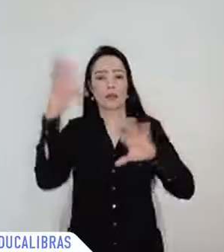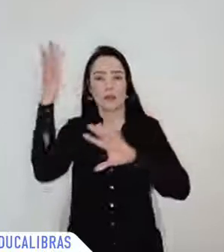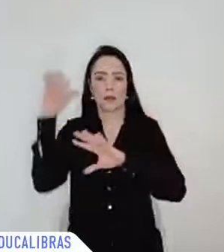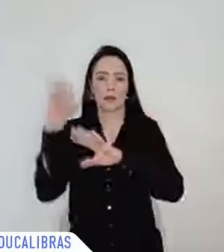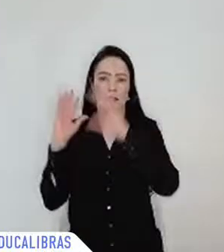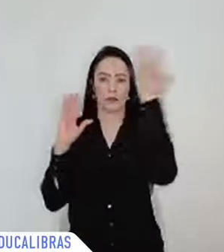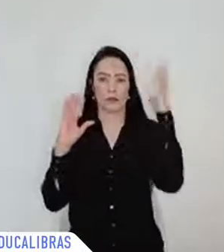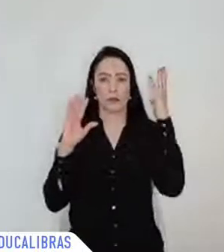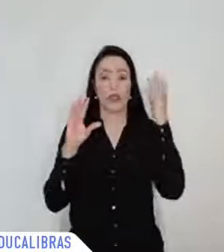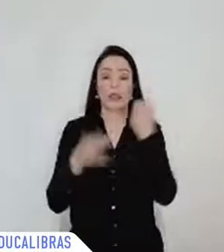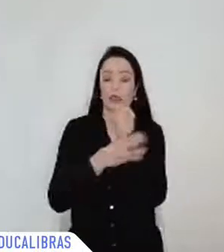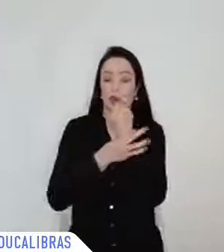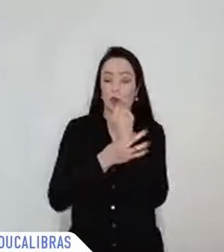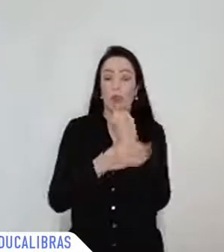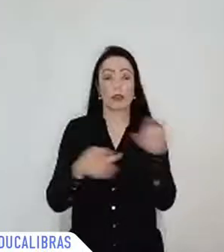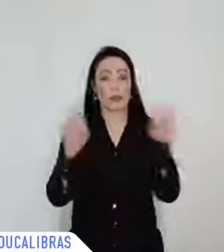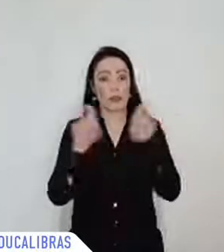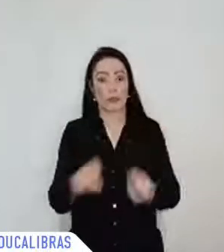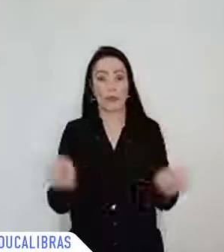cybersecurity,